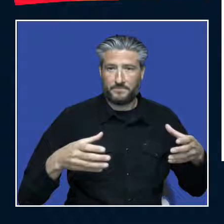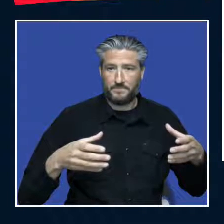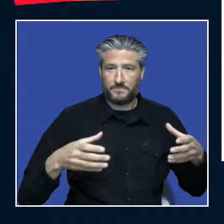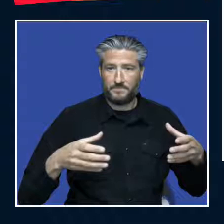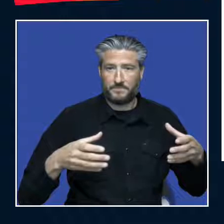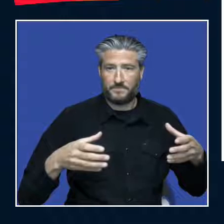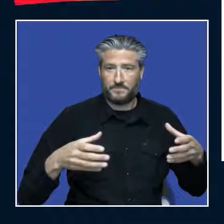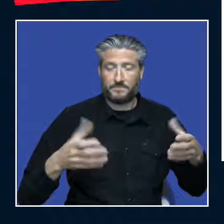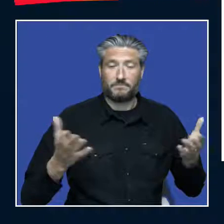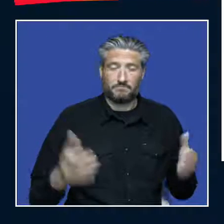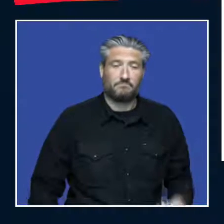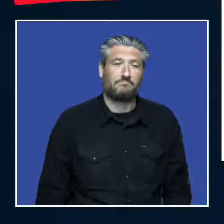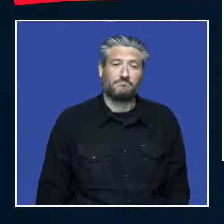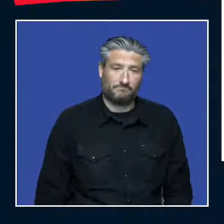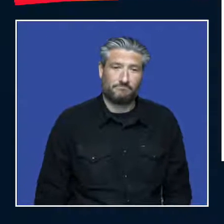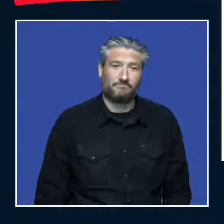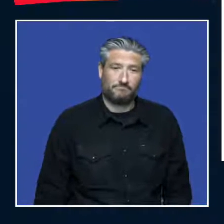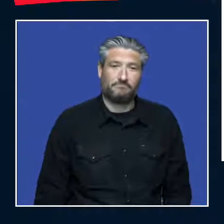So,